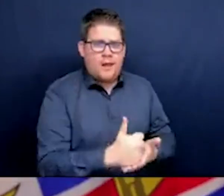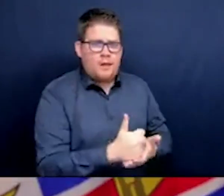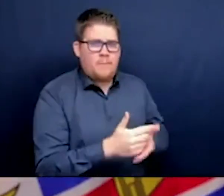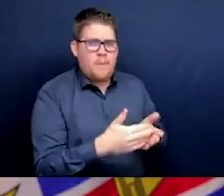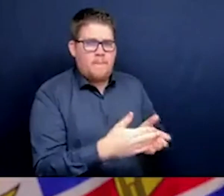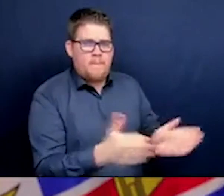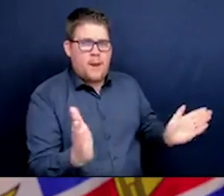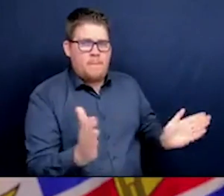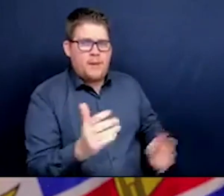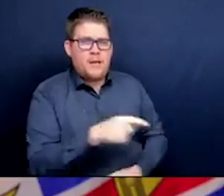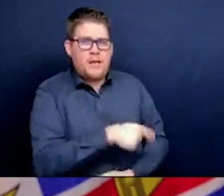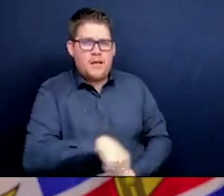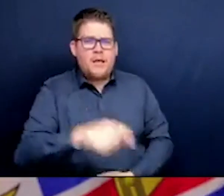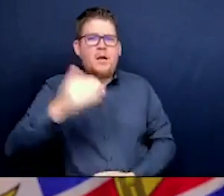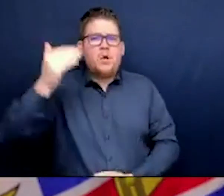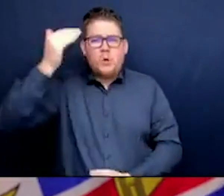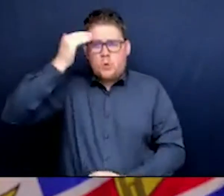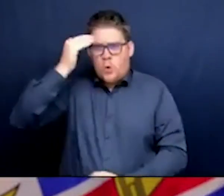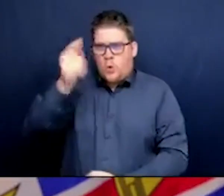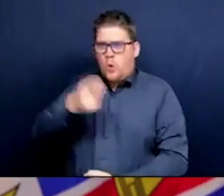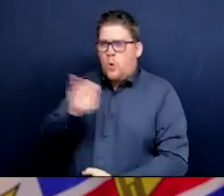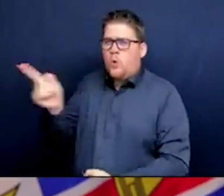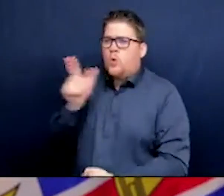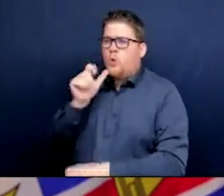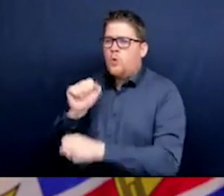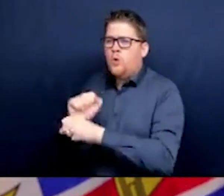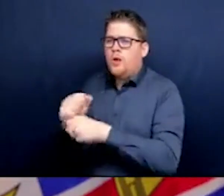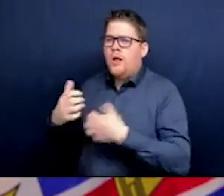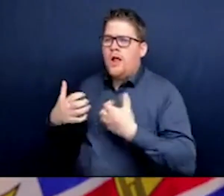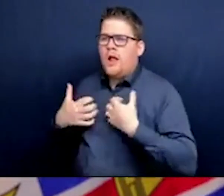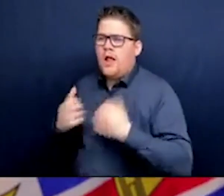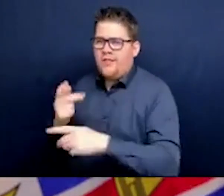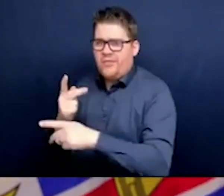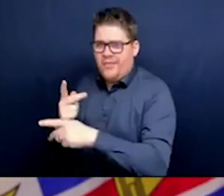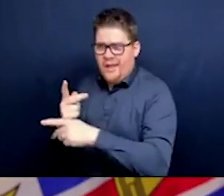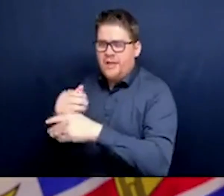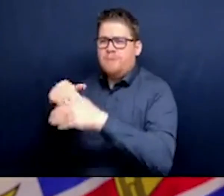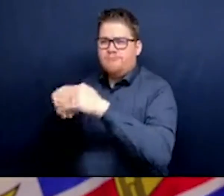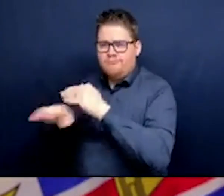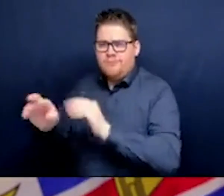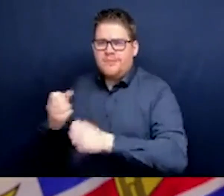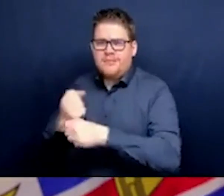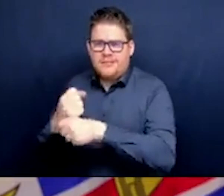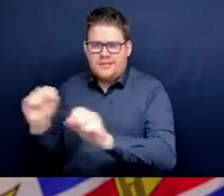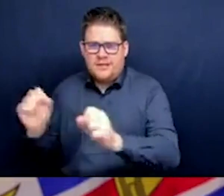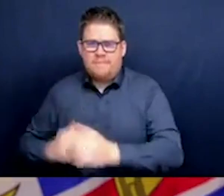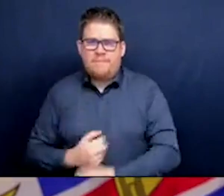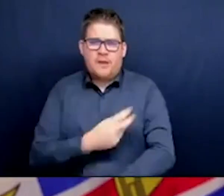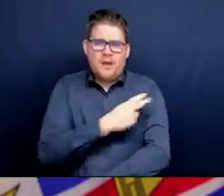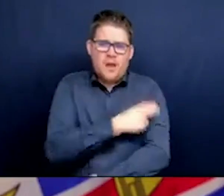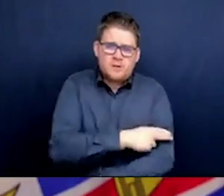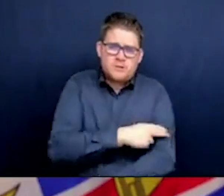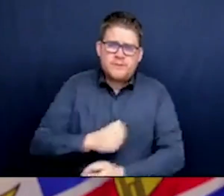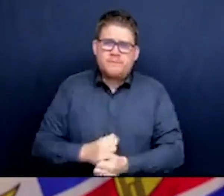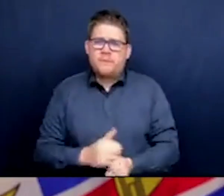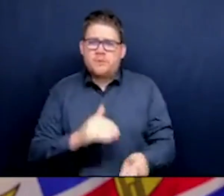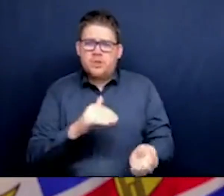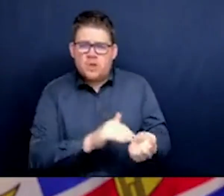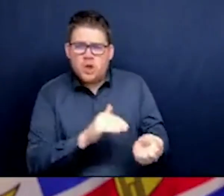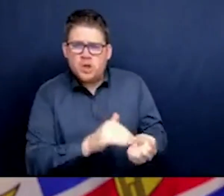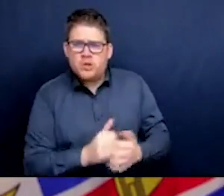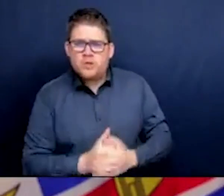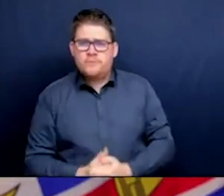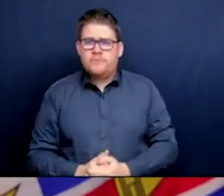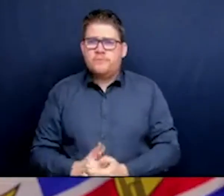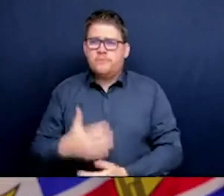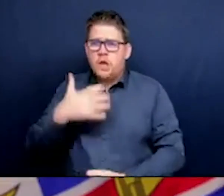from hospitals to community to long-term care settings and public health settings, everybody who they receive services